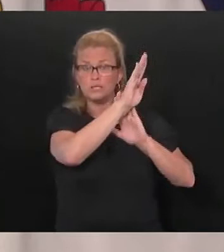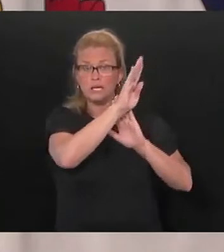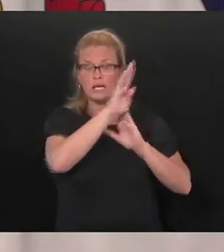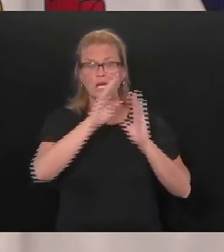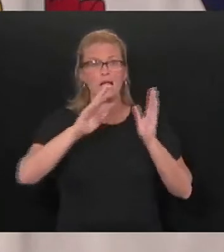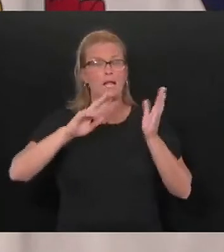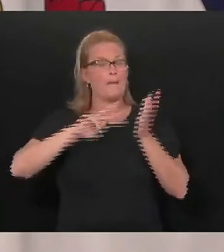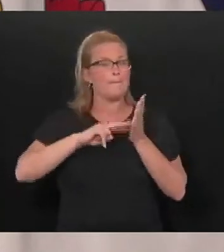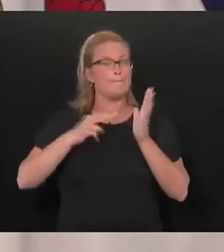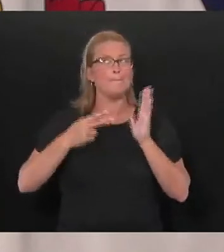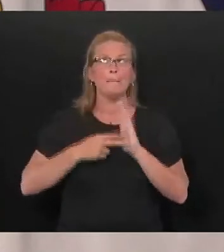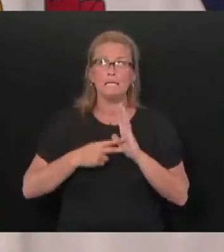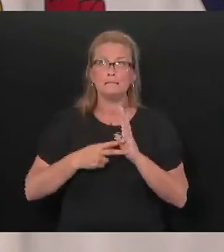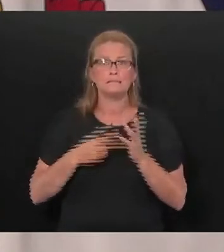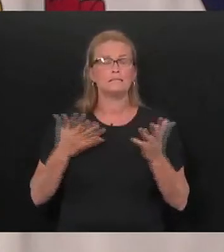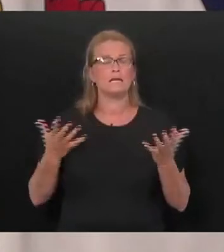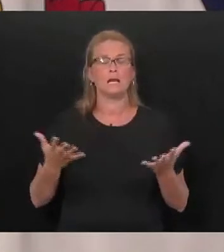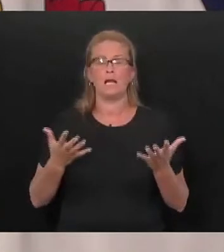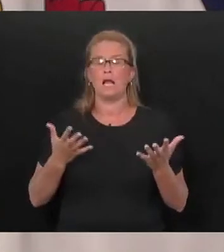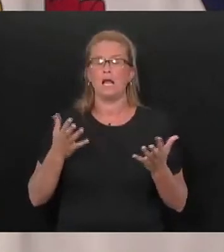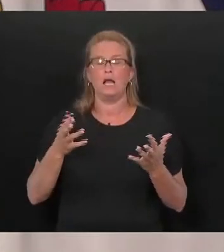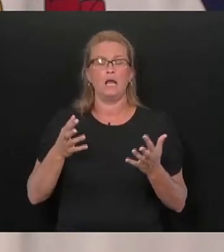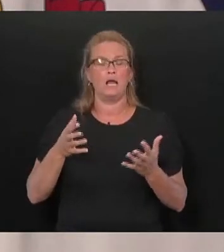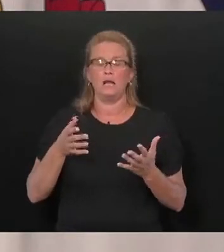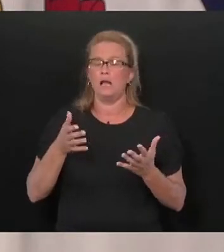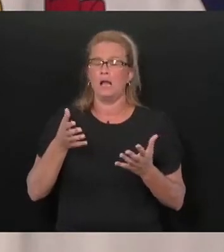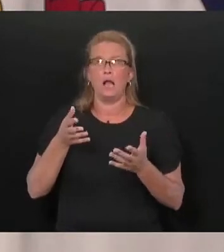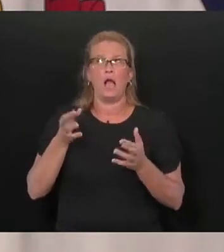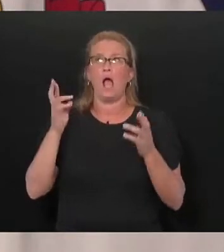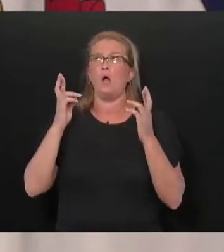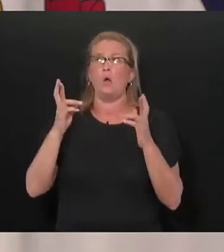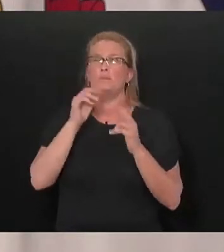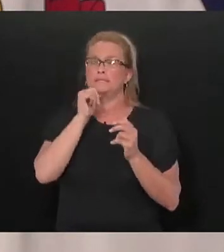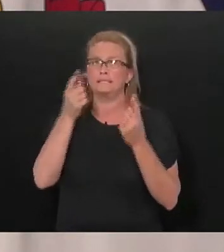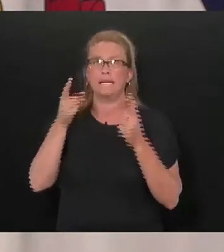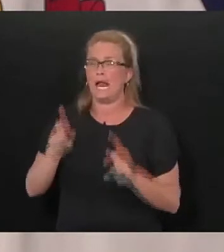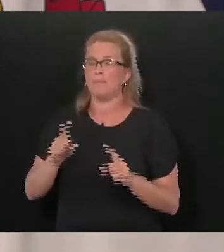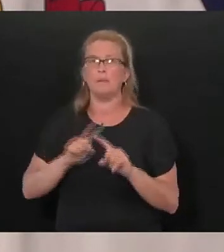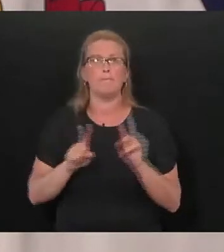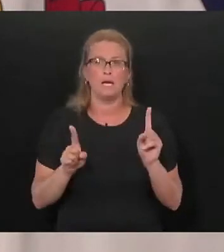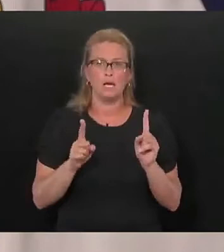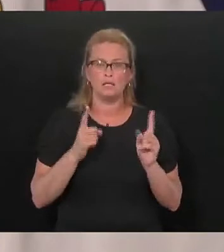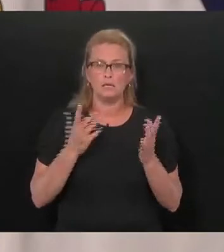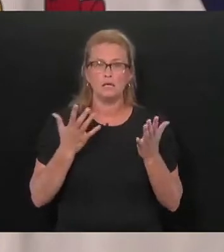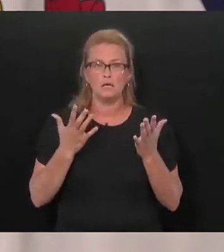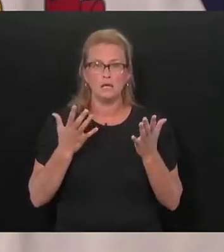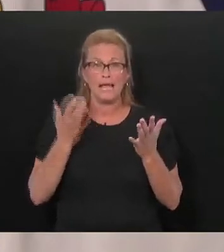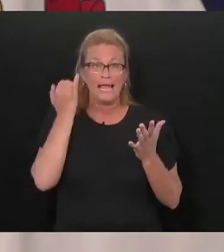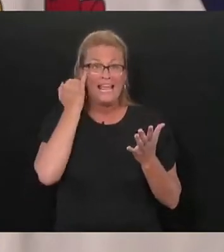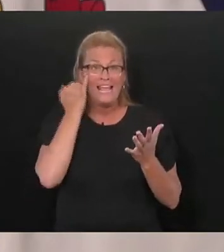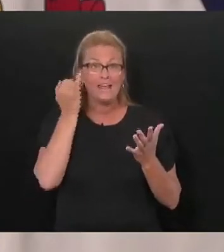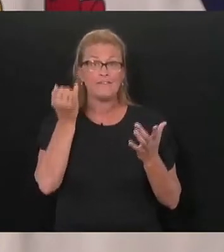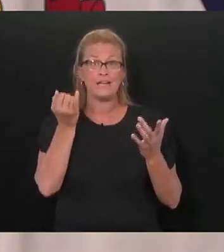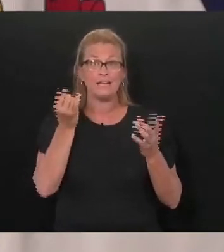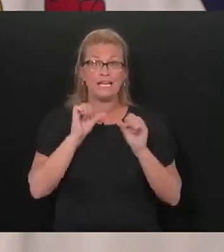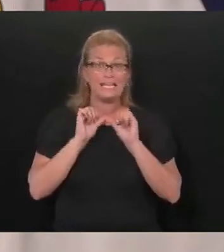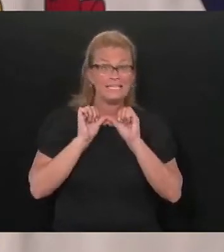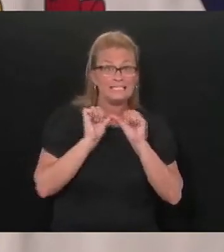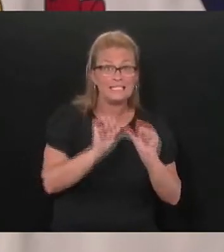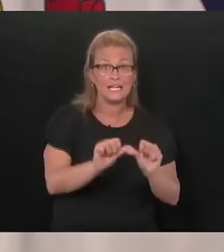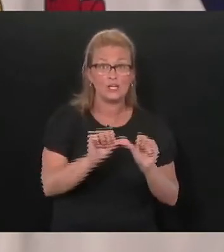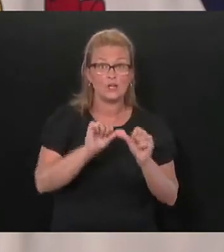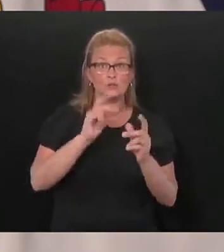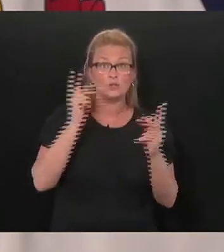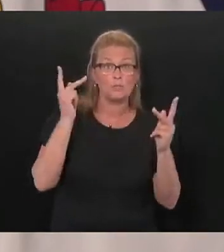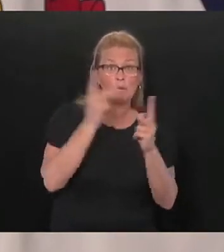time, and God forbid this to happen, please, but absolutely, if it continues to get